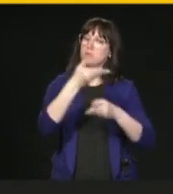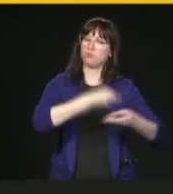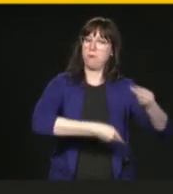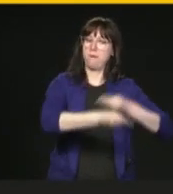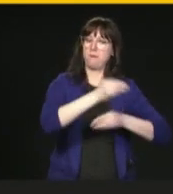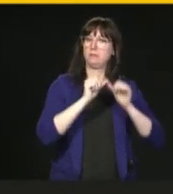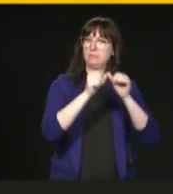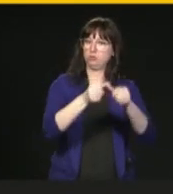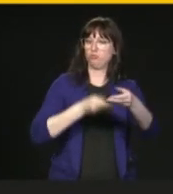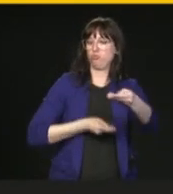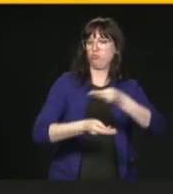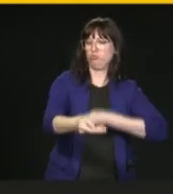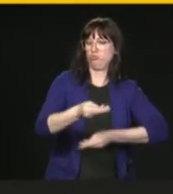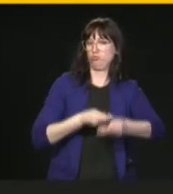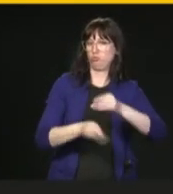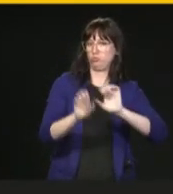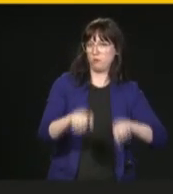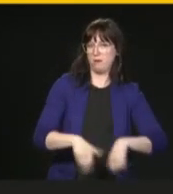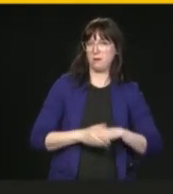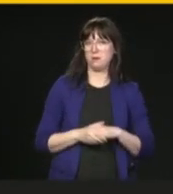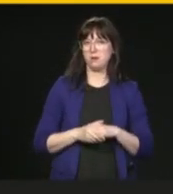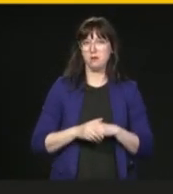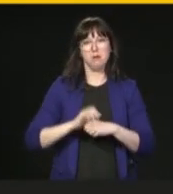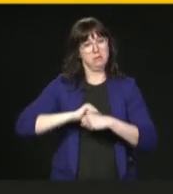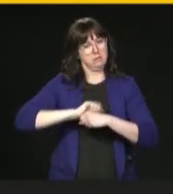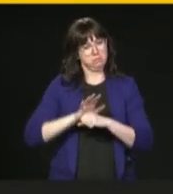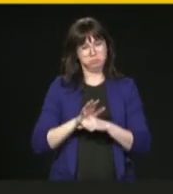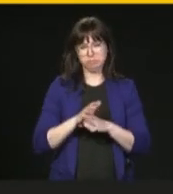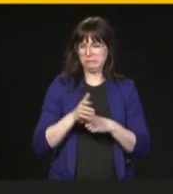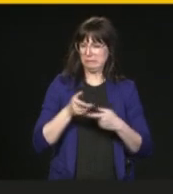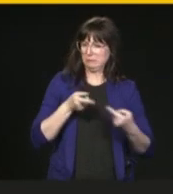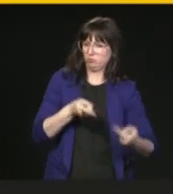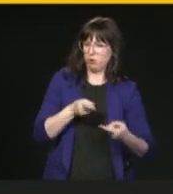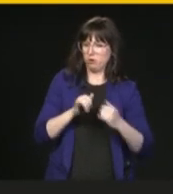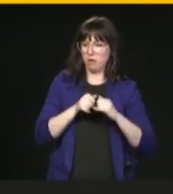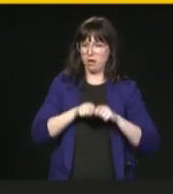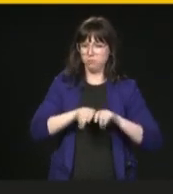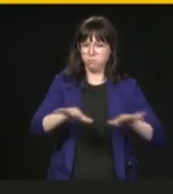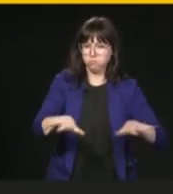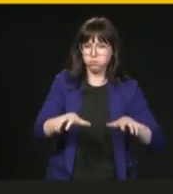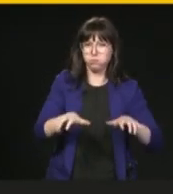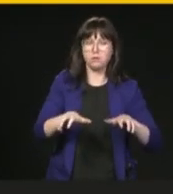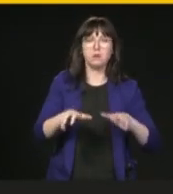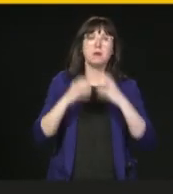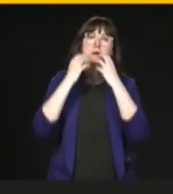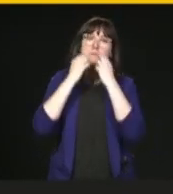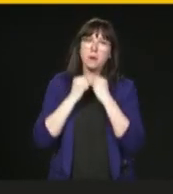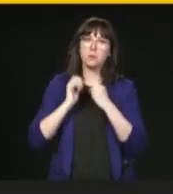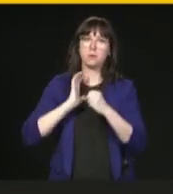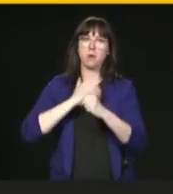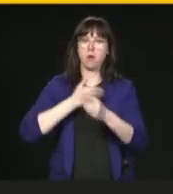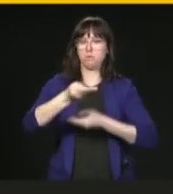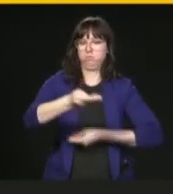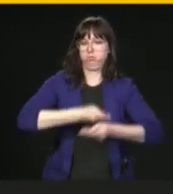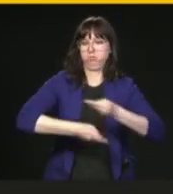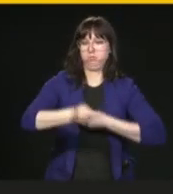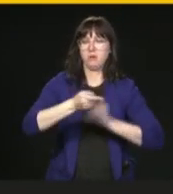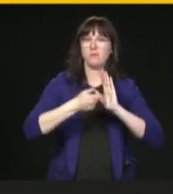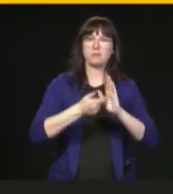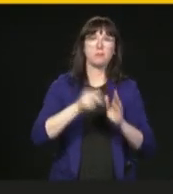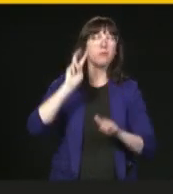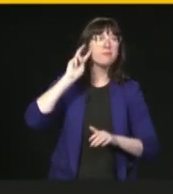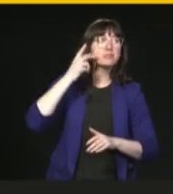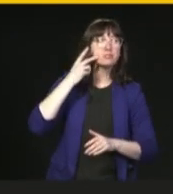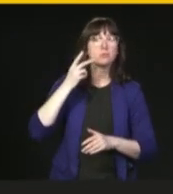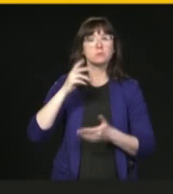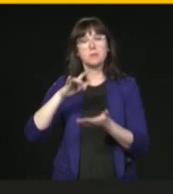flowing. As we fight COVID-19, we must protect the supply chains on which we depend for things like fresh